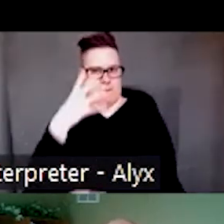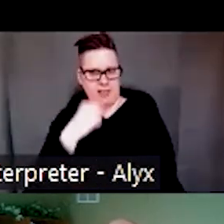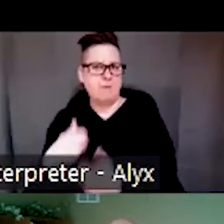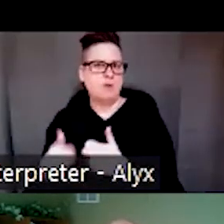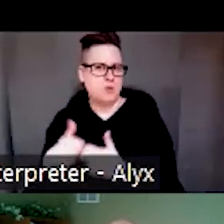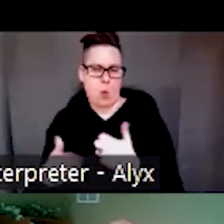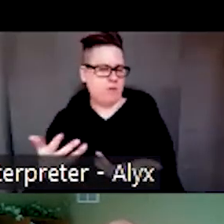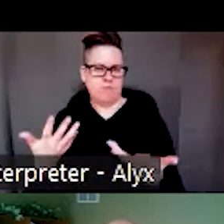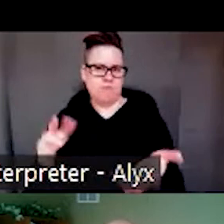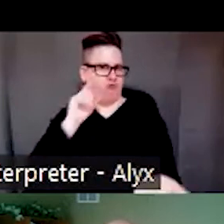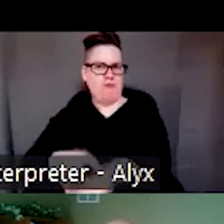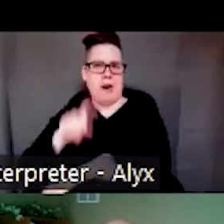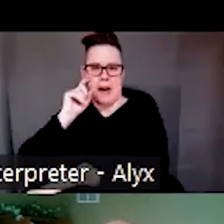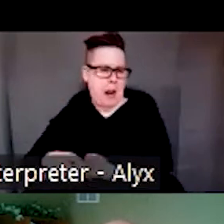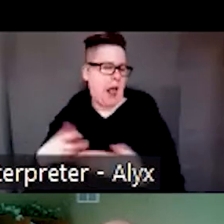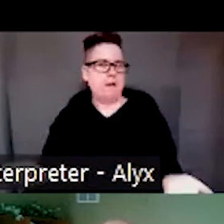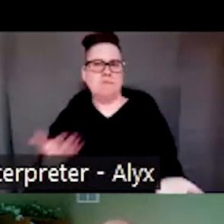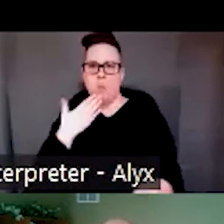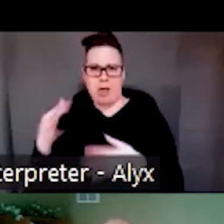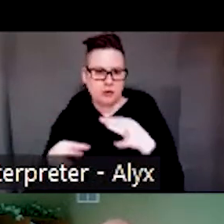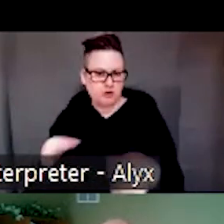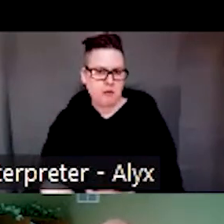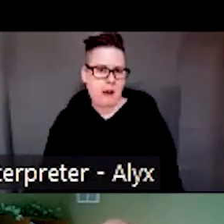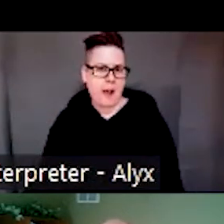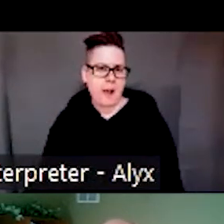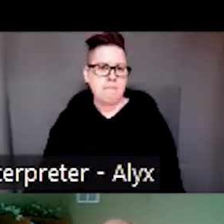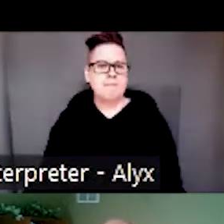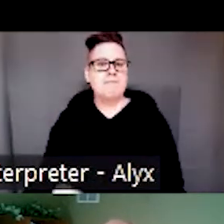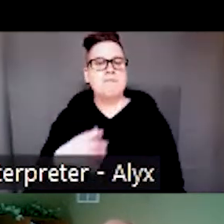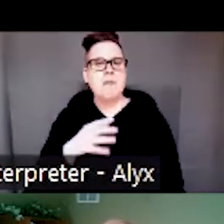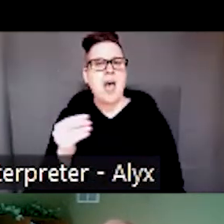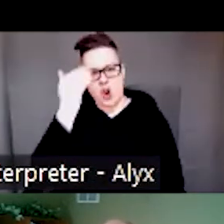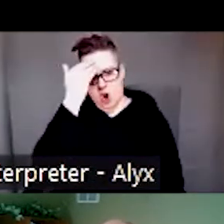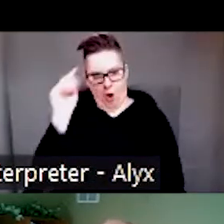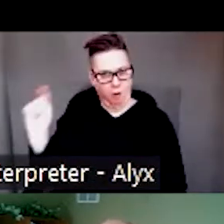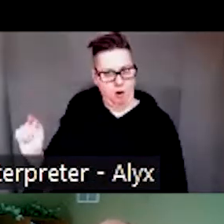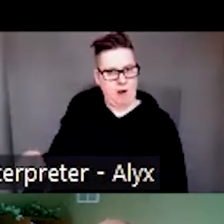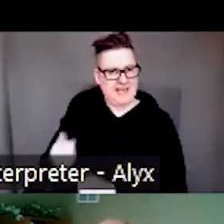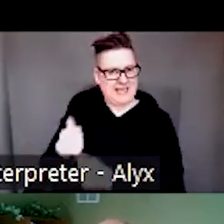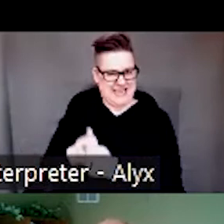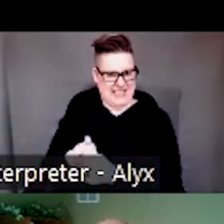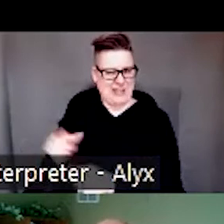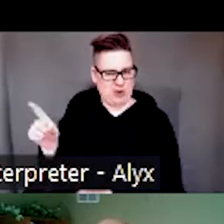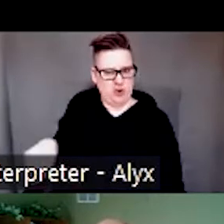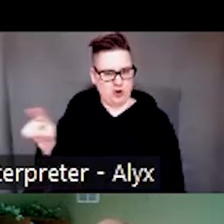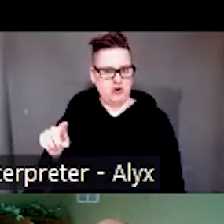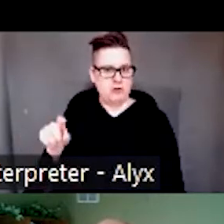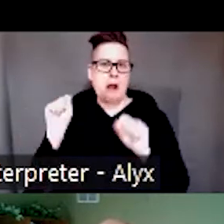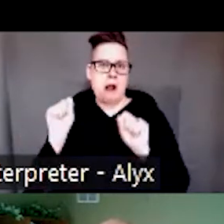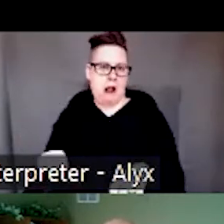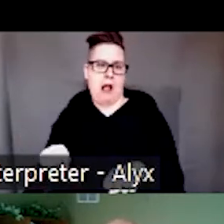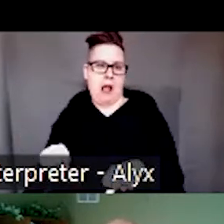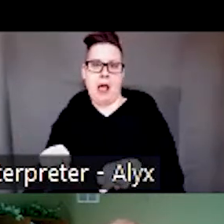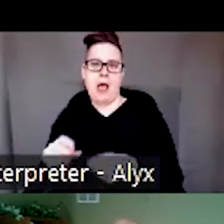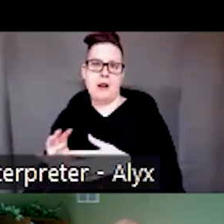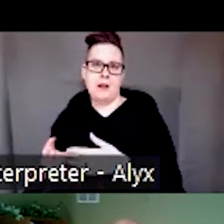well recognized, well described. And we also know that each of these sleep disorders in its own way can contribute